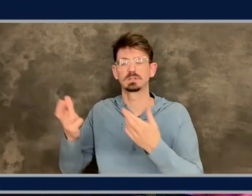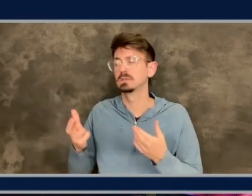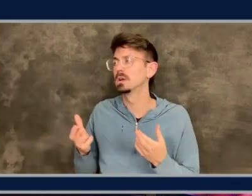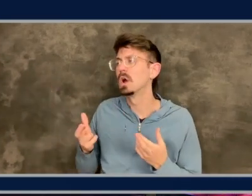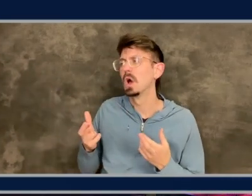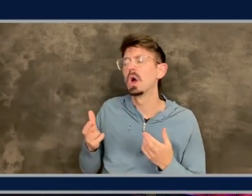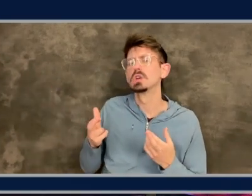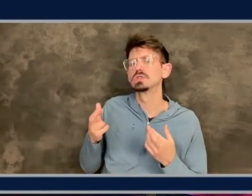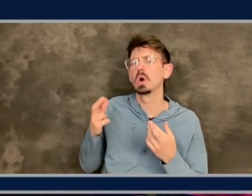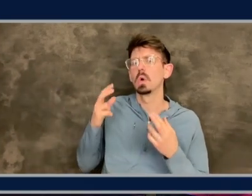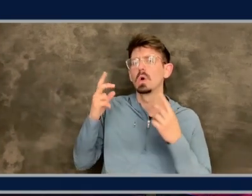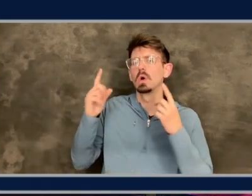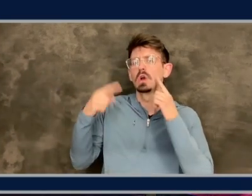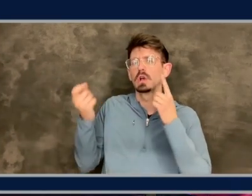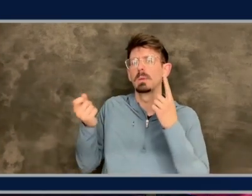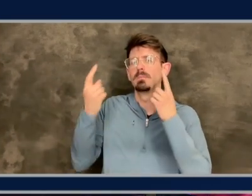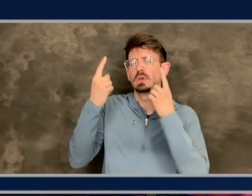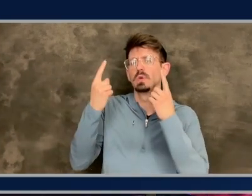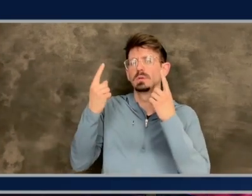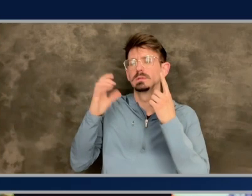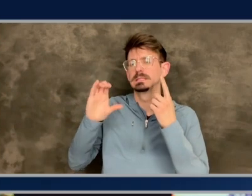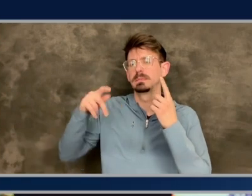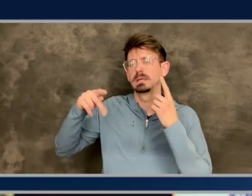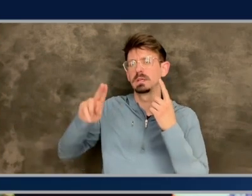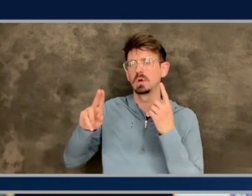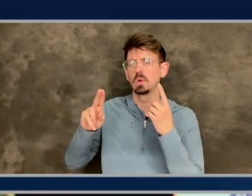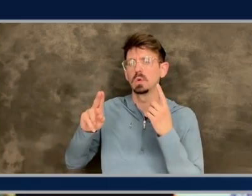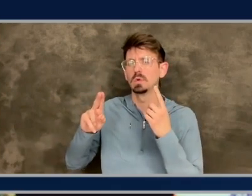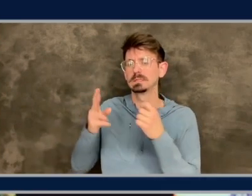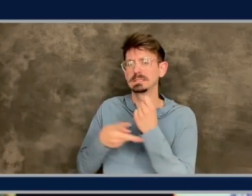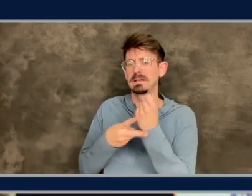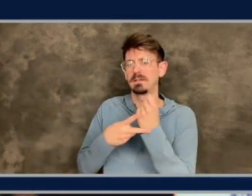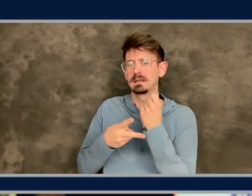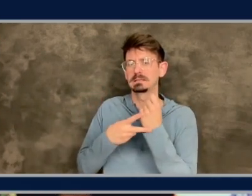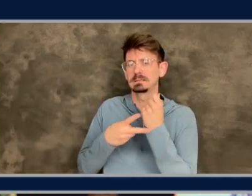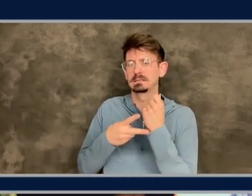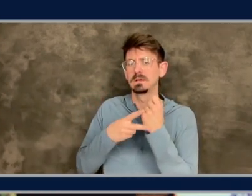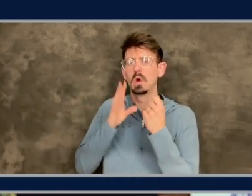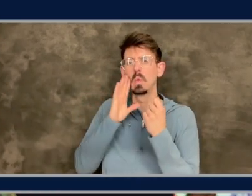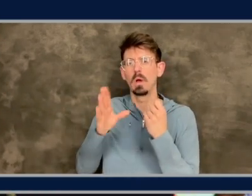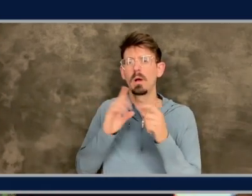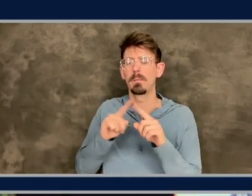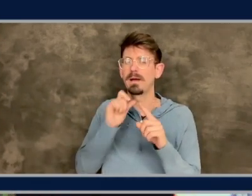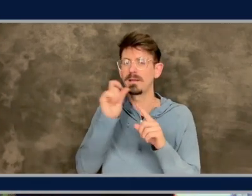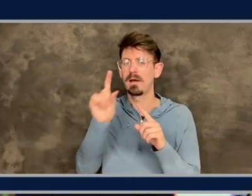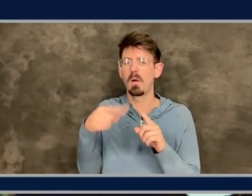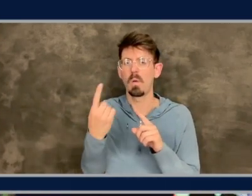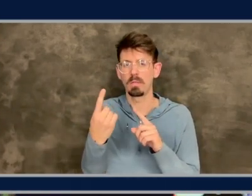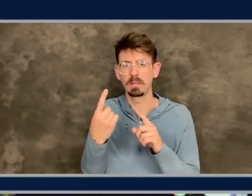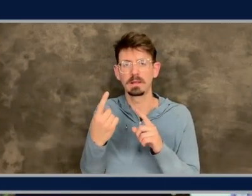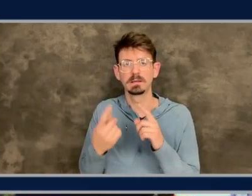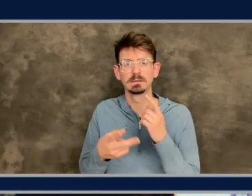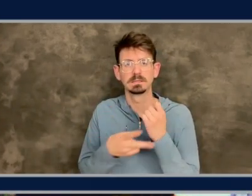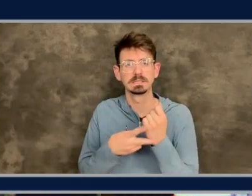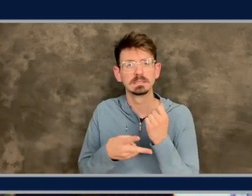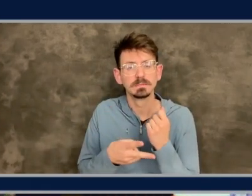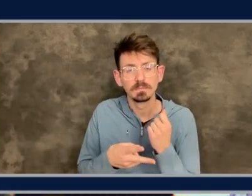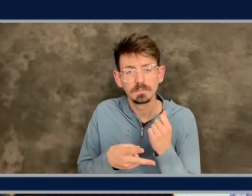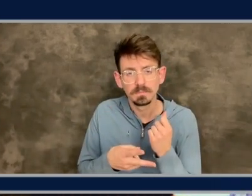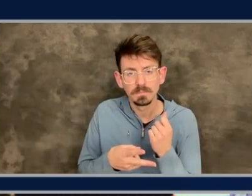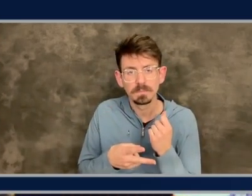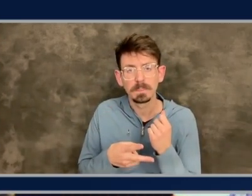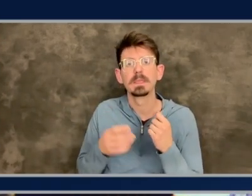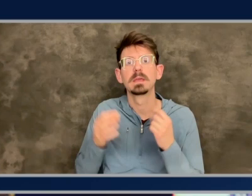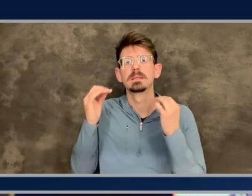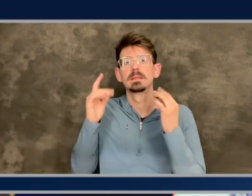savings plans that you have in place. It's not going to give you compute savings plan recommendations as such, but it does take in the fact that if you